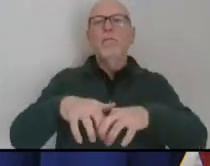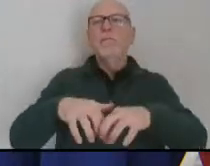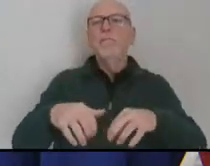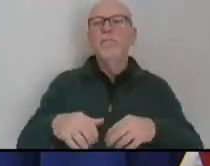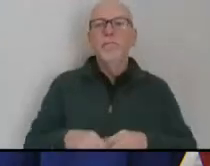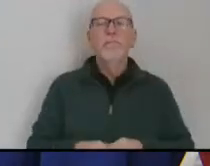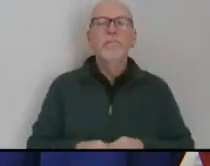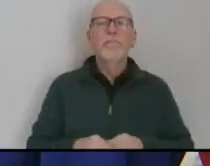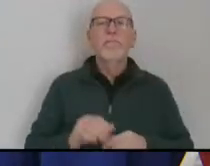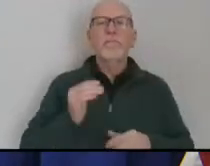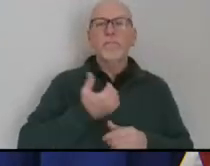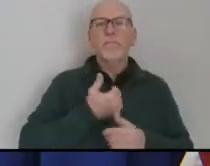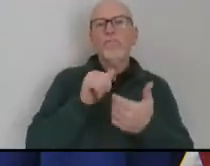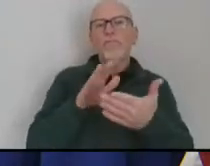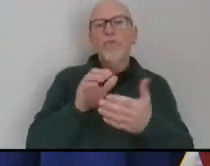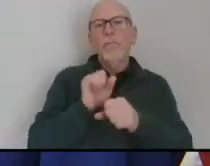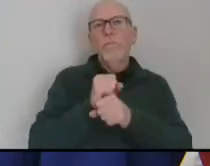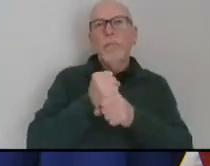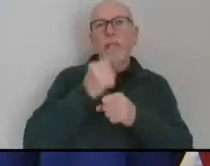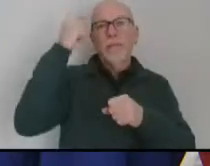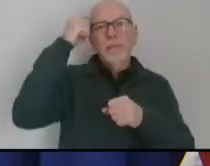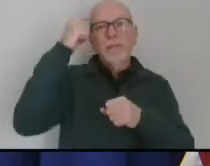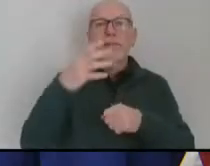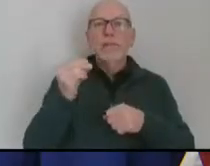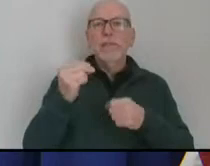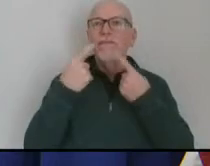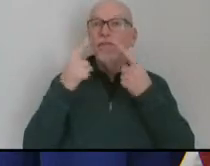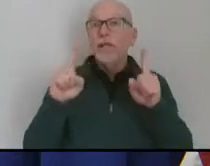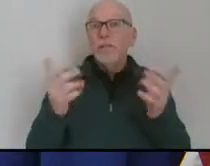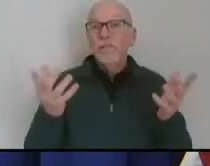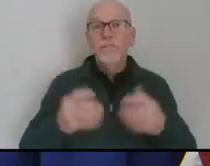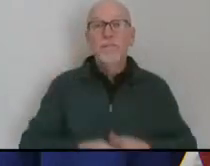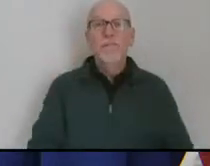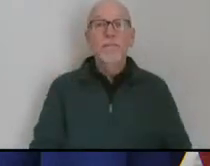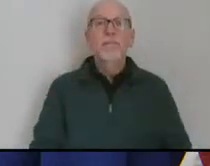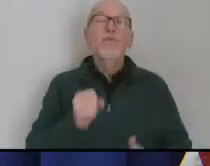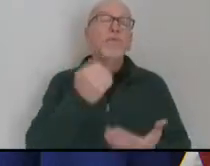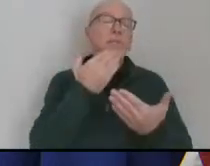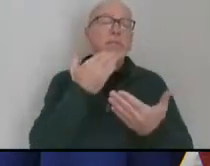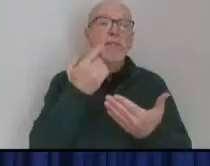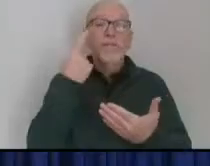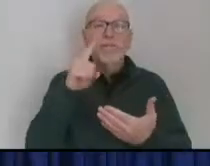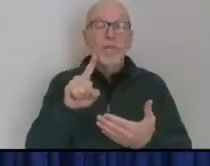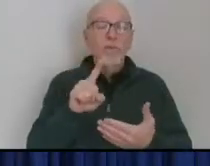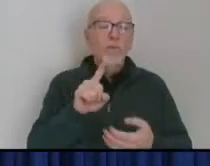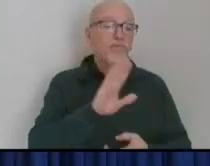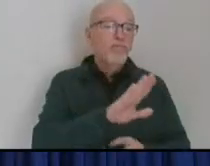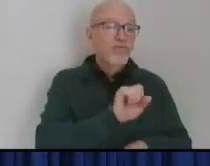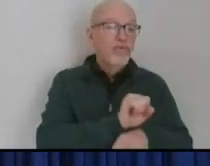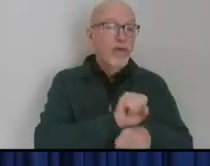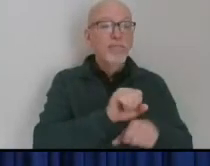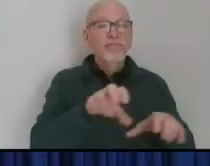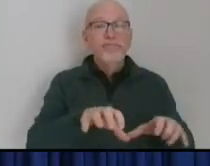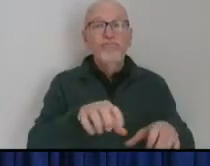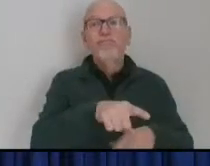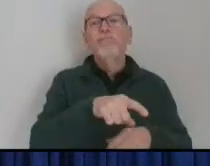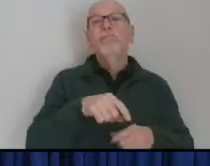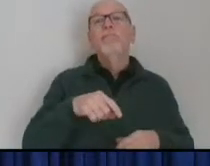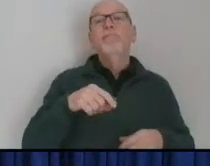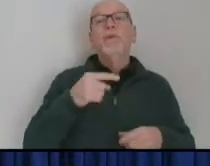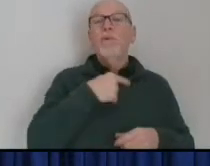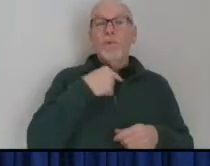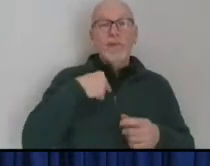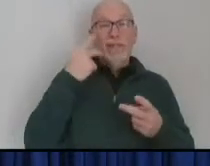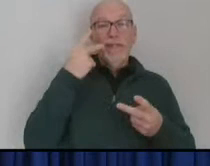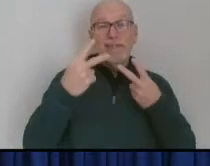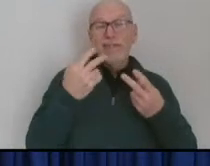This approach is making not just sense, but it's effective. And so thank you for the job that you all are doing. We're seeing this, and too